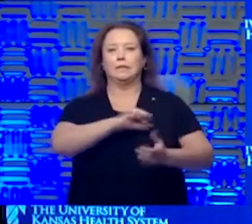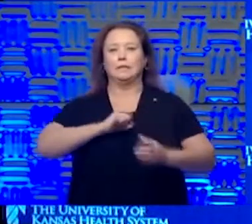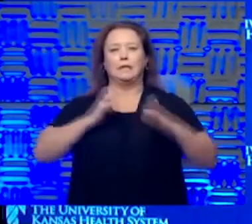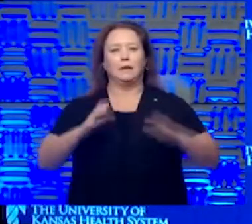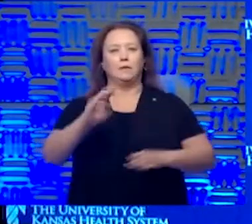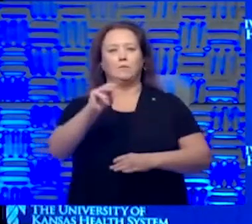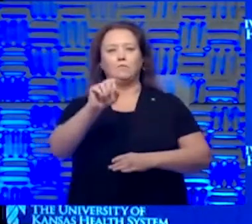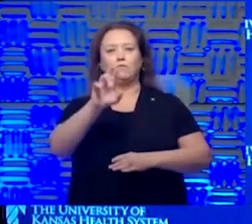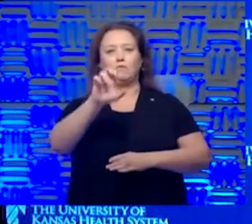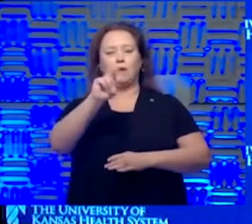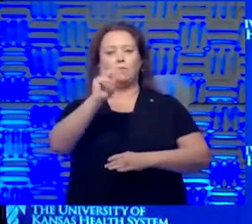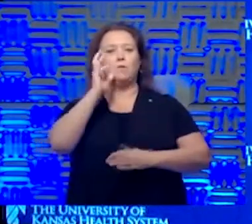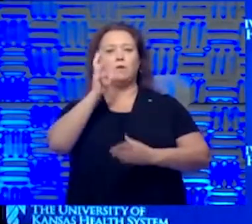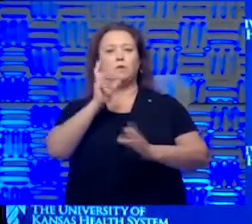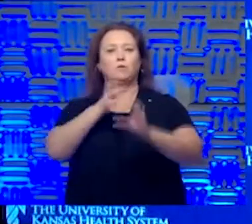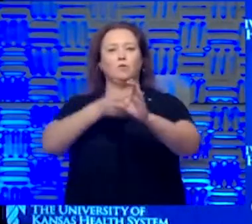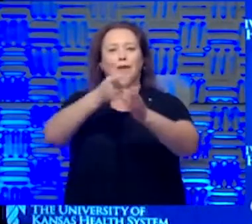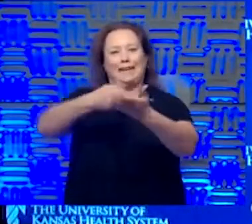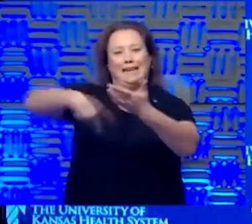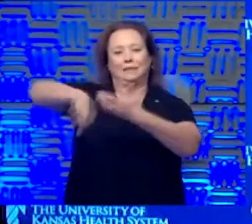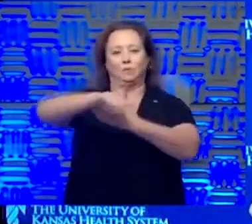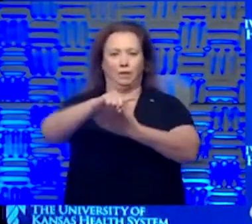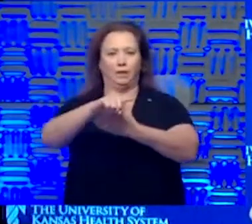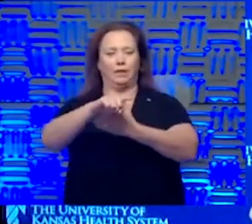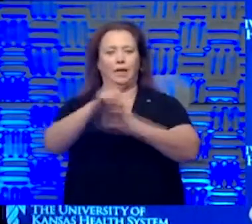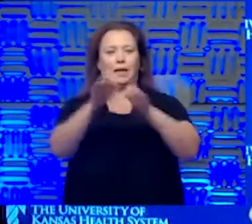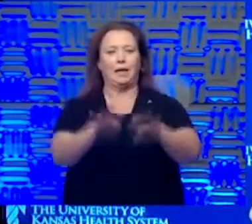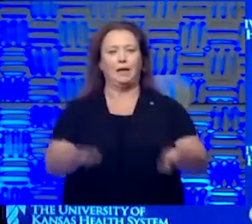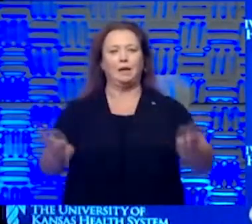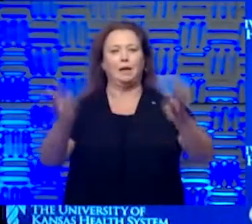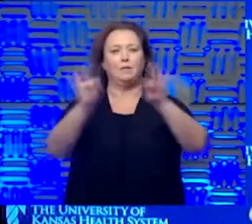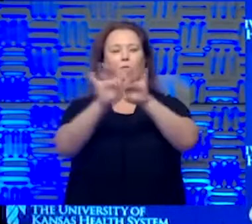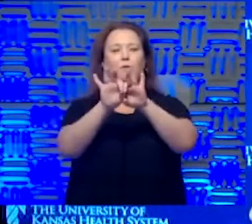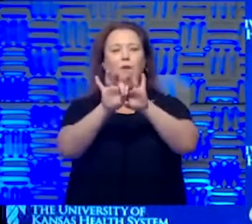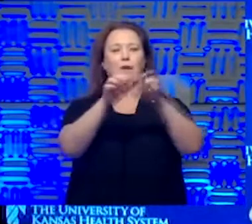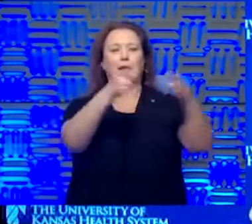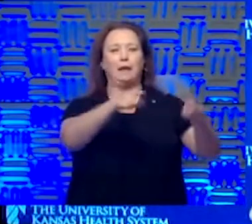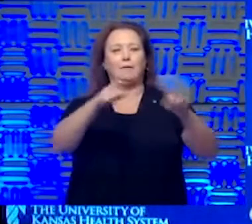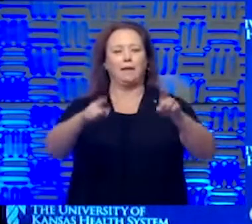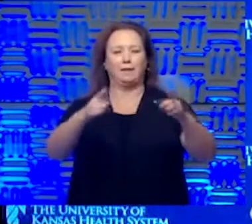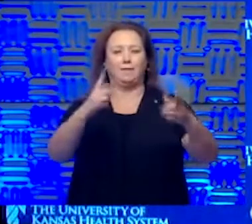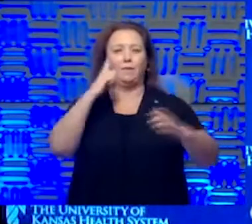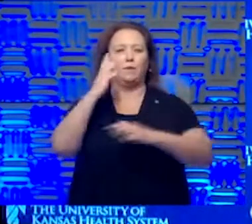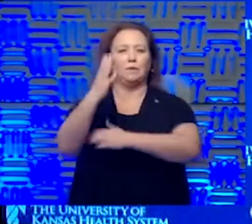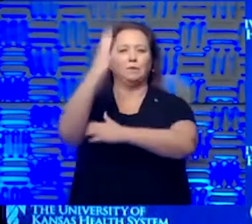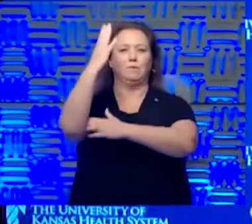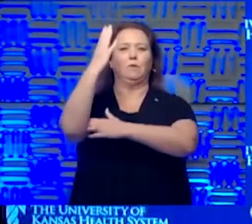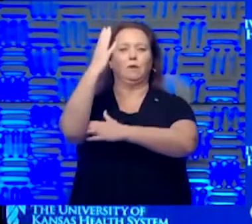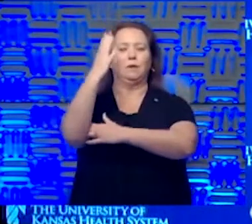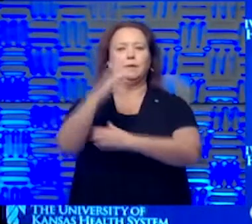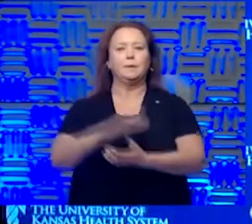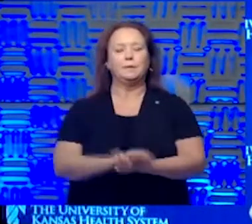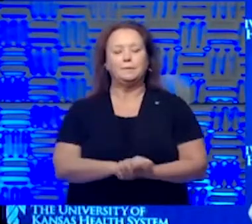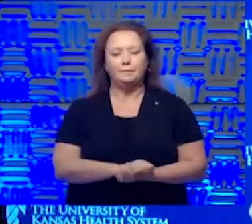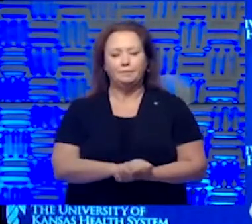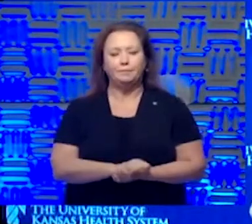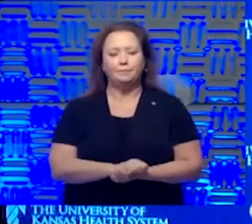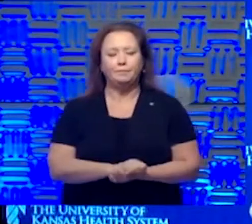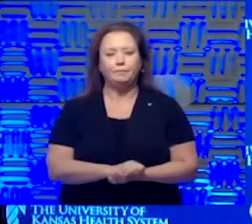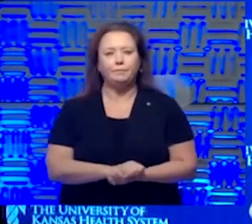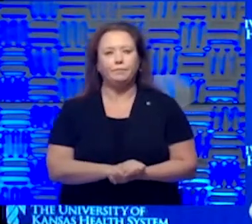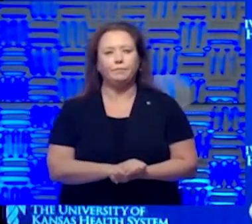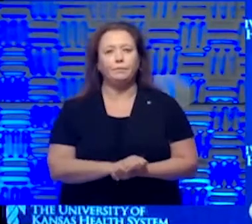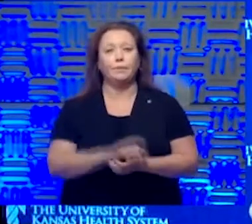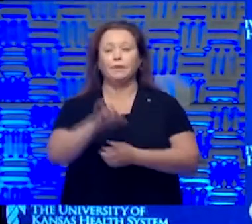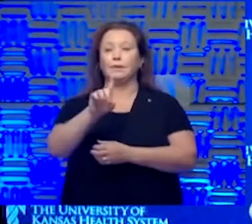today. He'll be joining us again next week. He had an important event come up this morning that he had to be with. So,